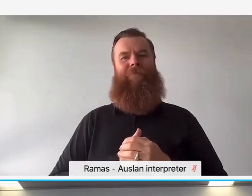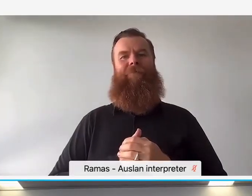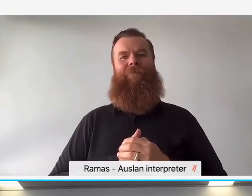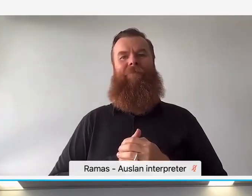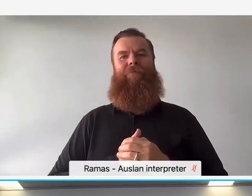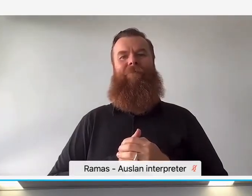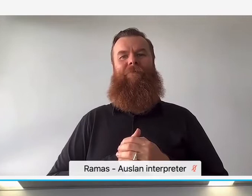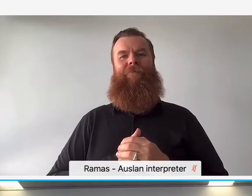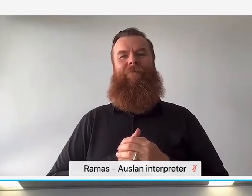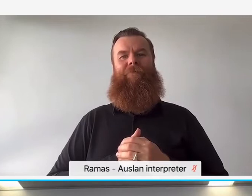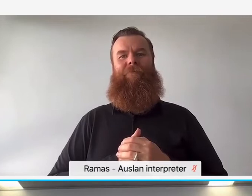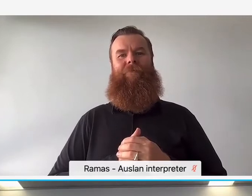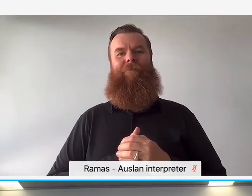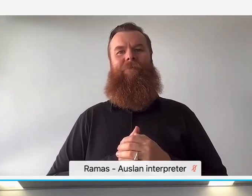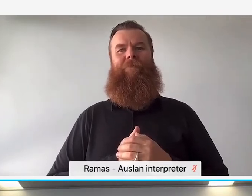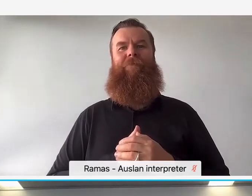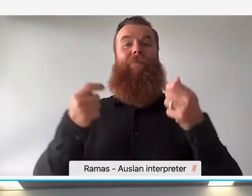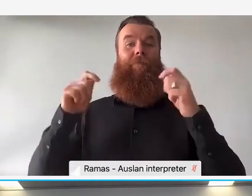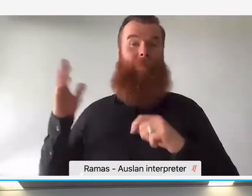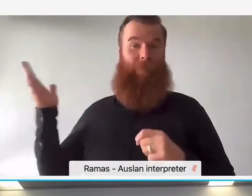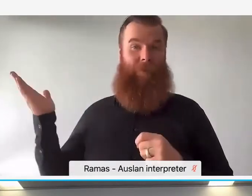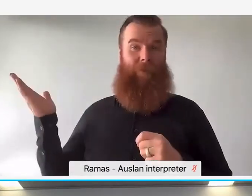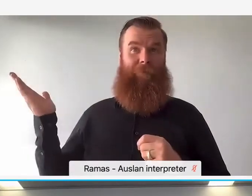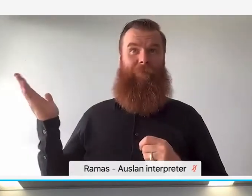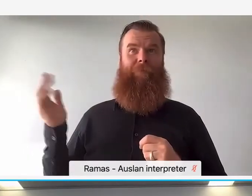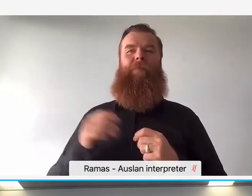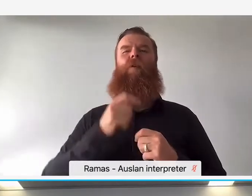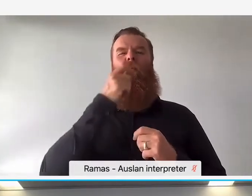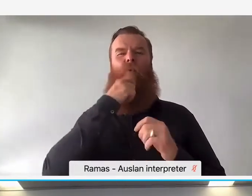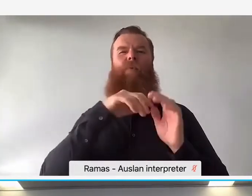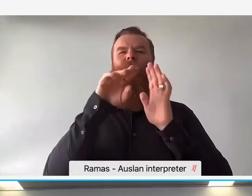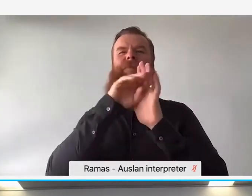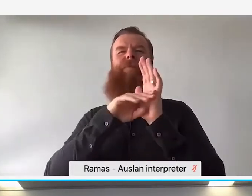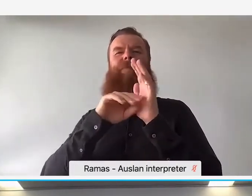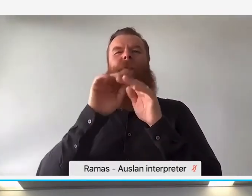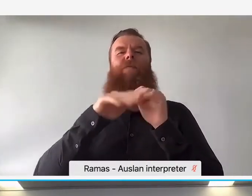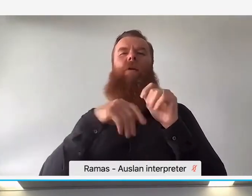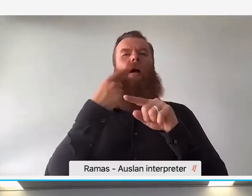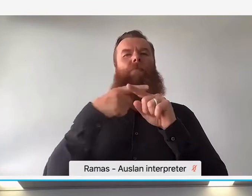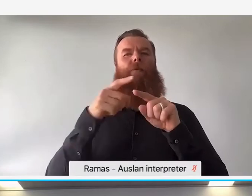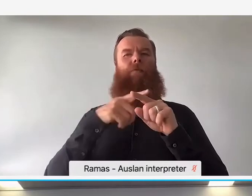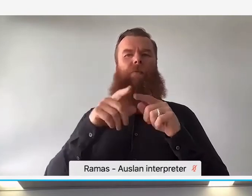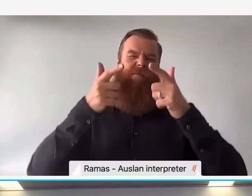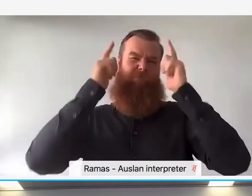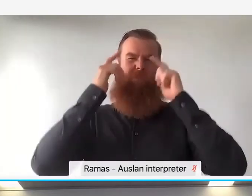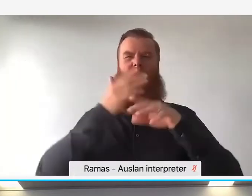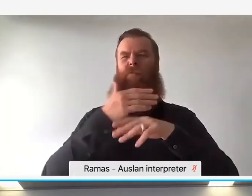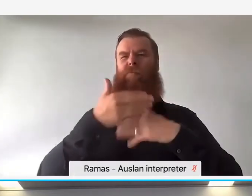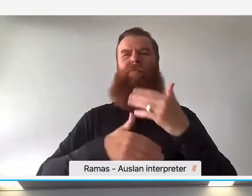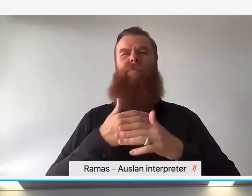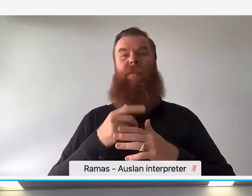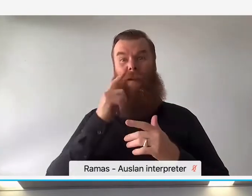So now just a brief outline of the approved employee process. Further information can be found on our website